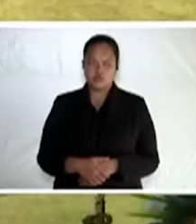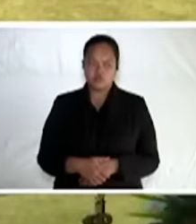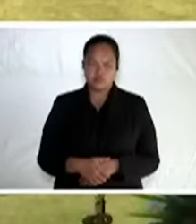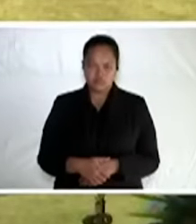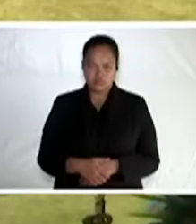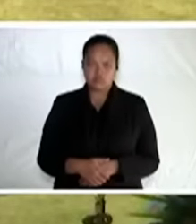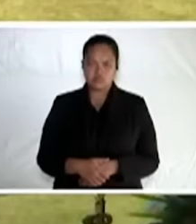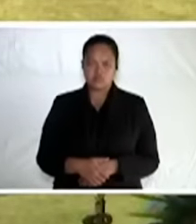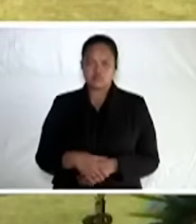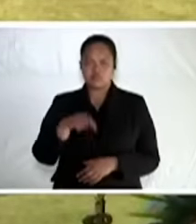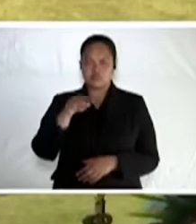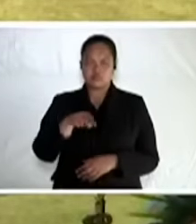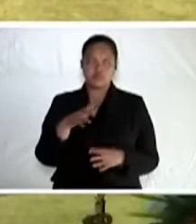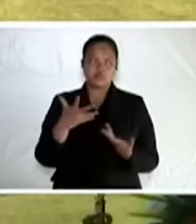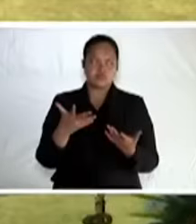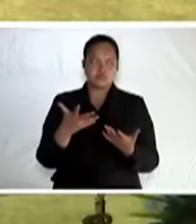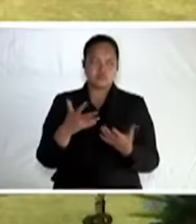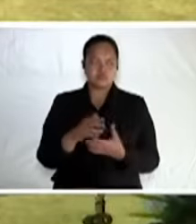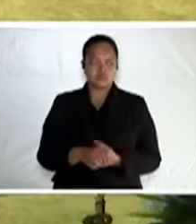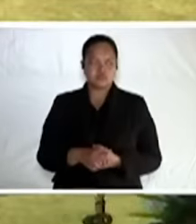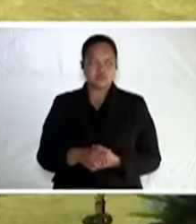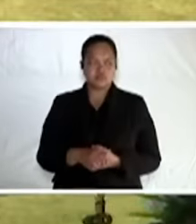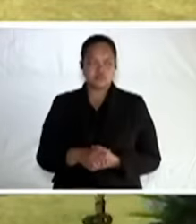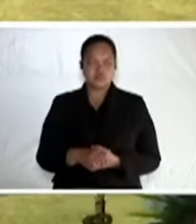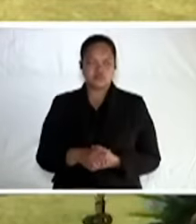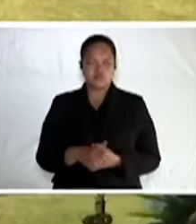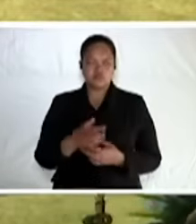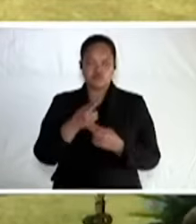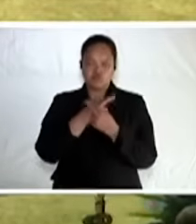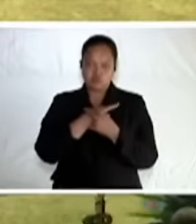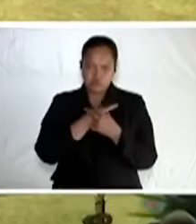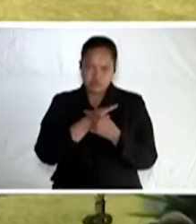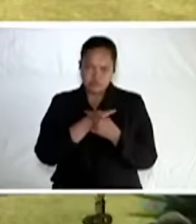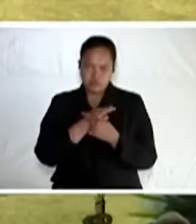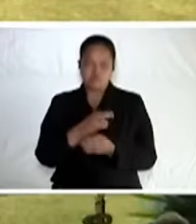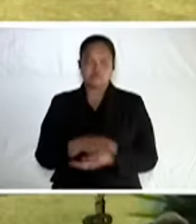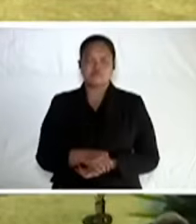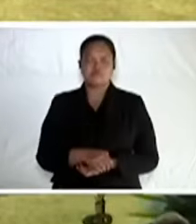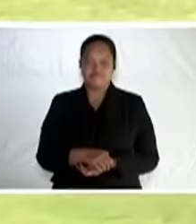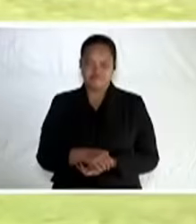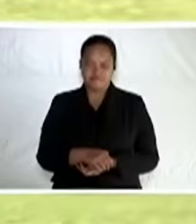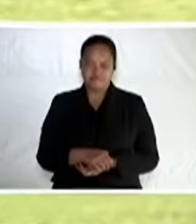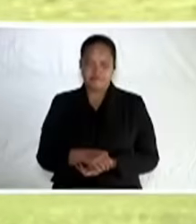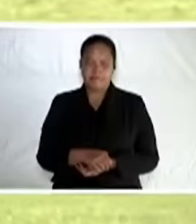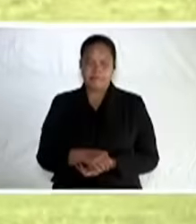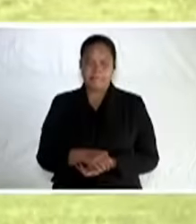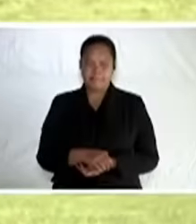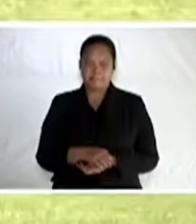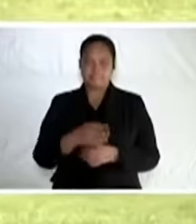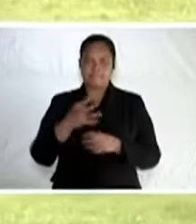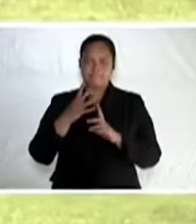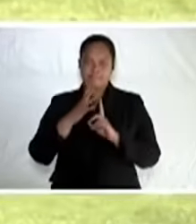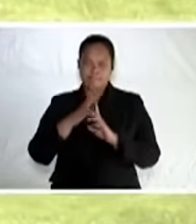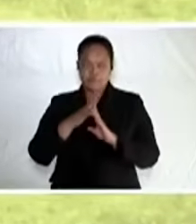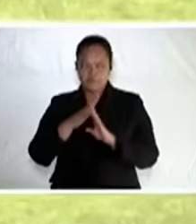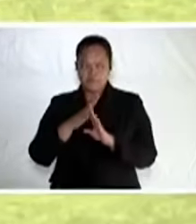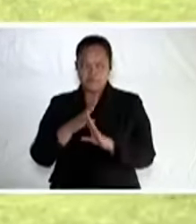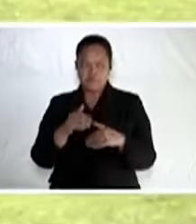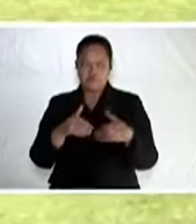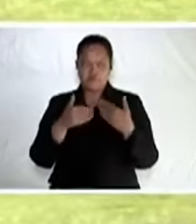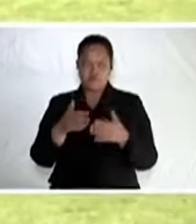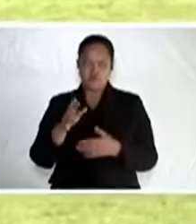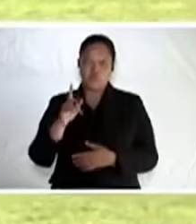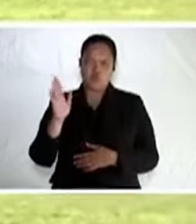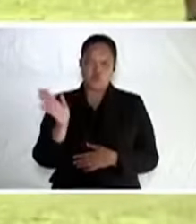It's a solemn occasion, and as such, we do accord them the respect that they're afforded, that they must be